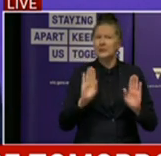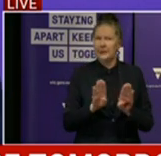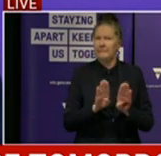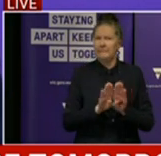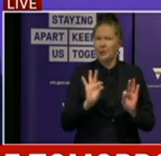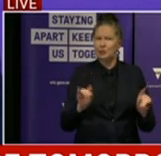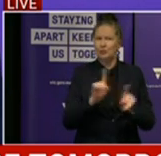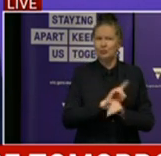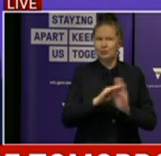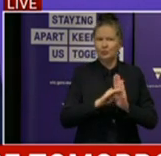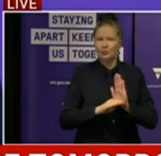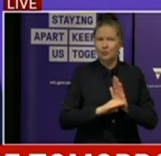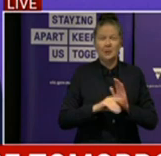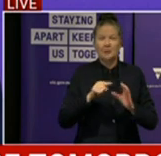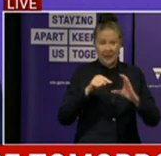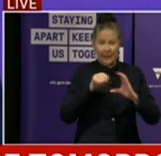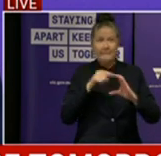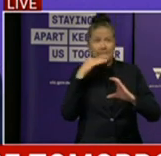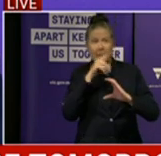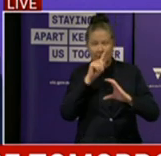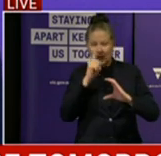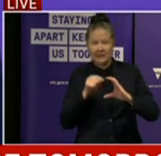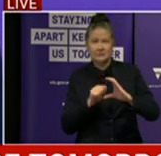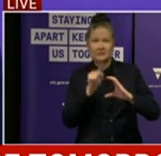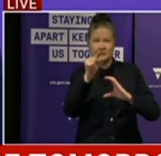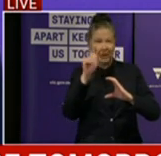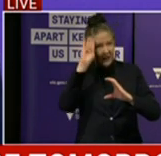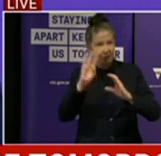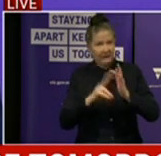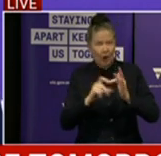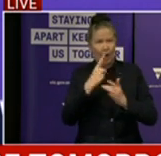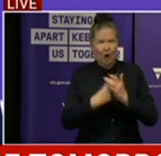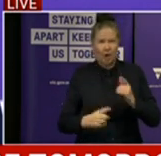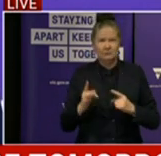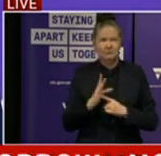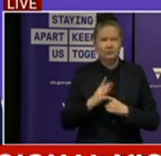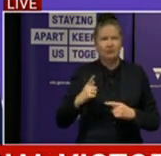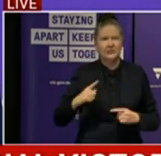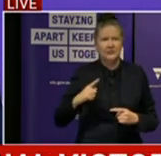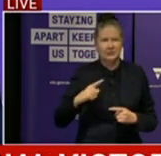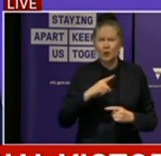You cannot be travelling to regional Victoria unless you absolutely need to. Those reasons are particularly